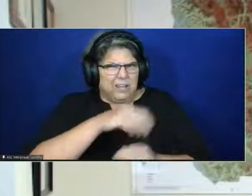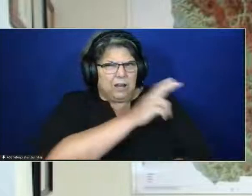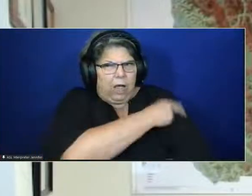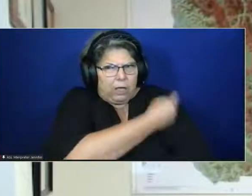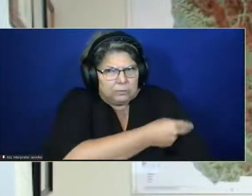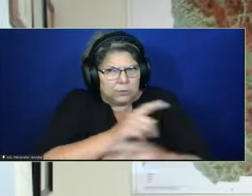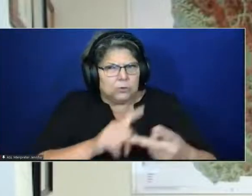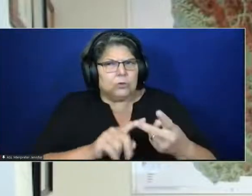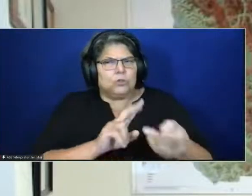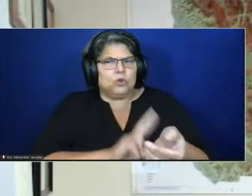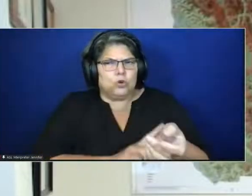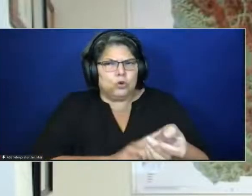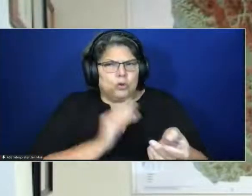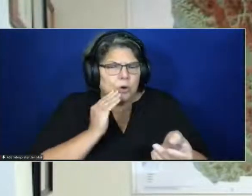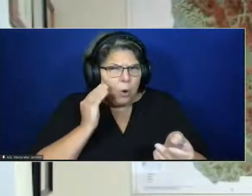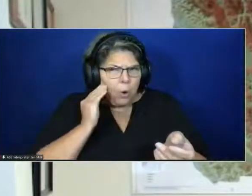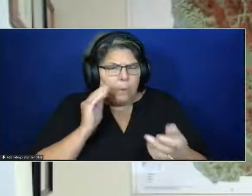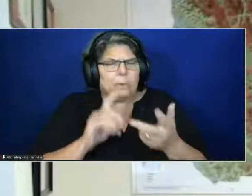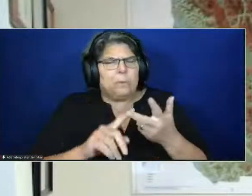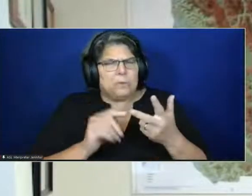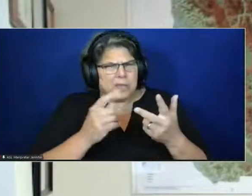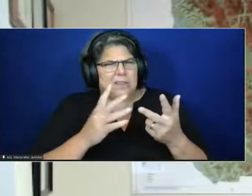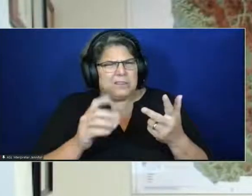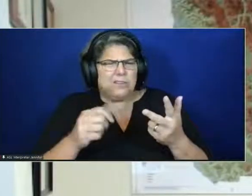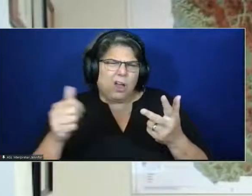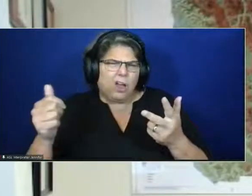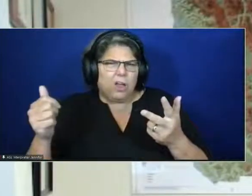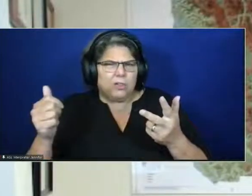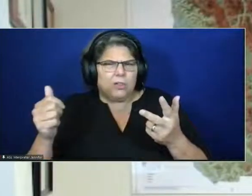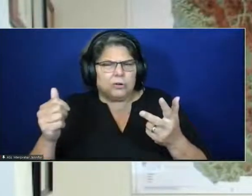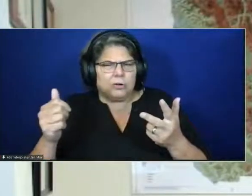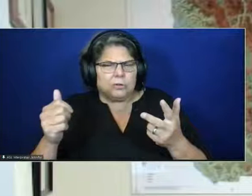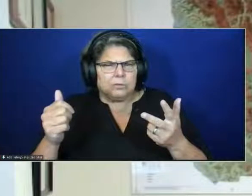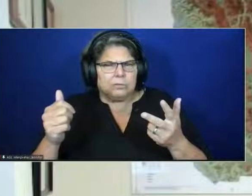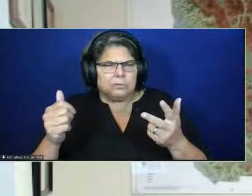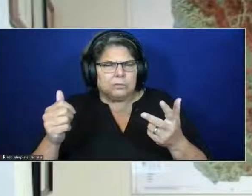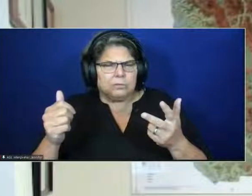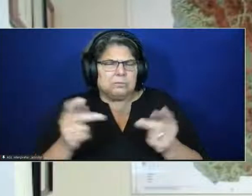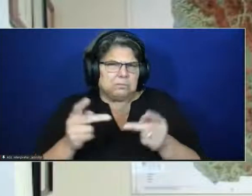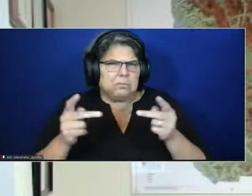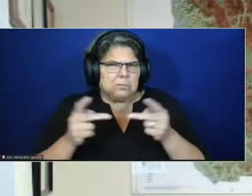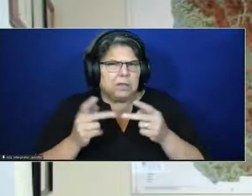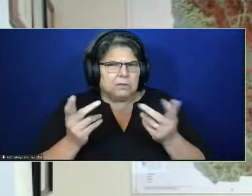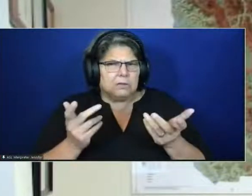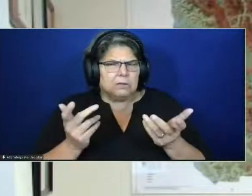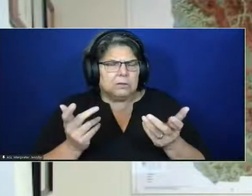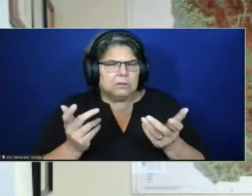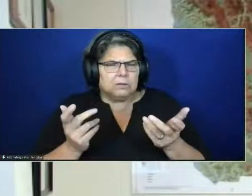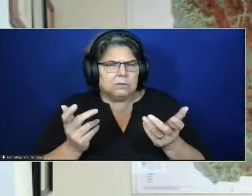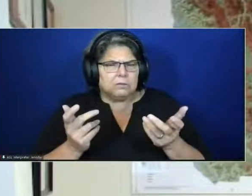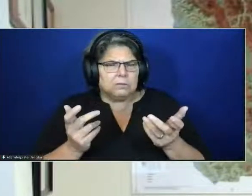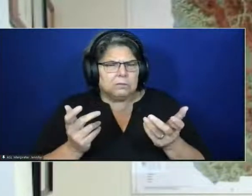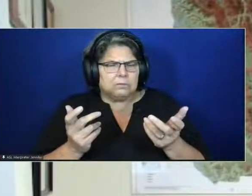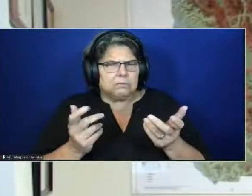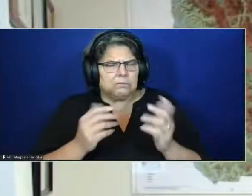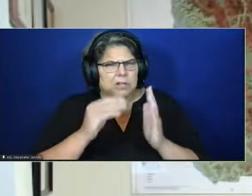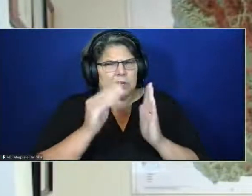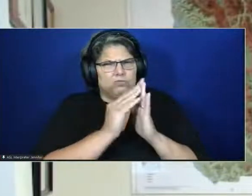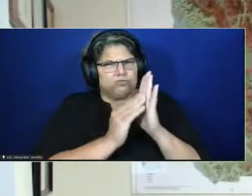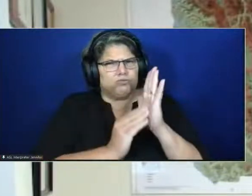nursing homes, and there are several other items that are locations that are